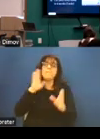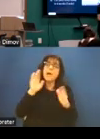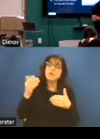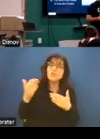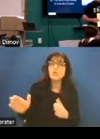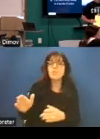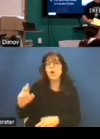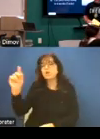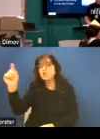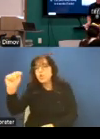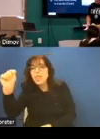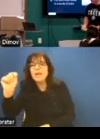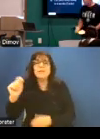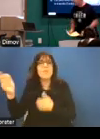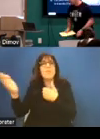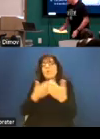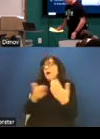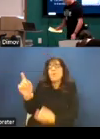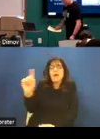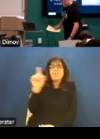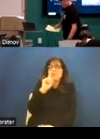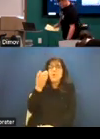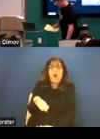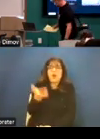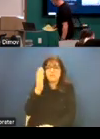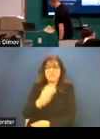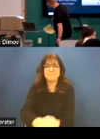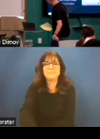your toilets, or wherever you are. It's